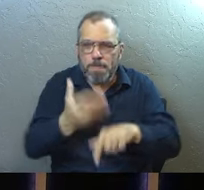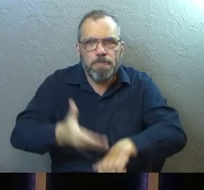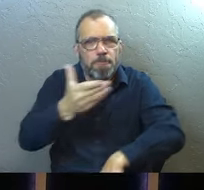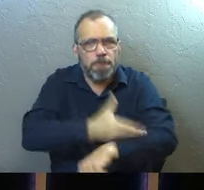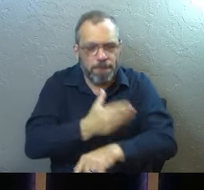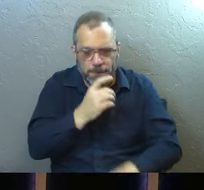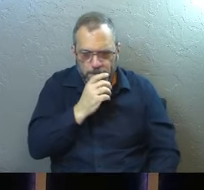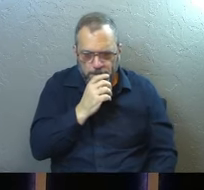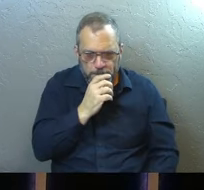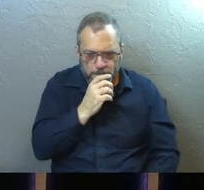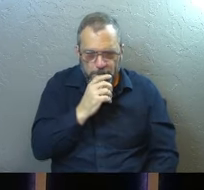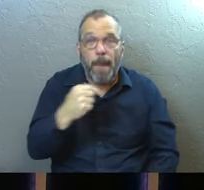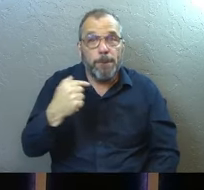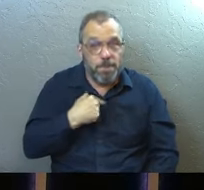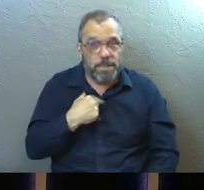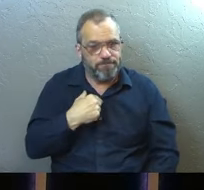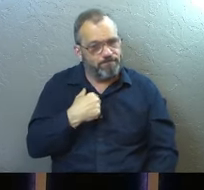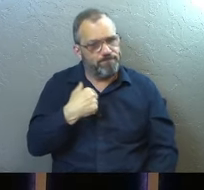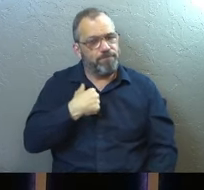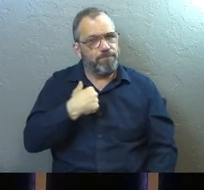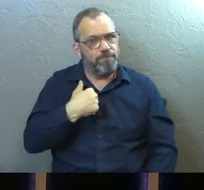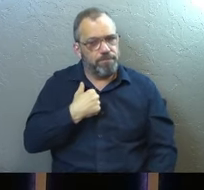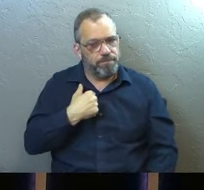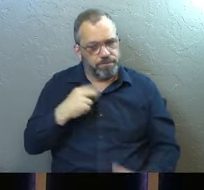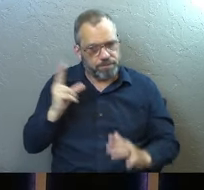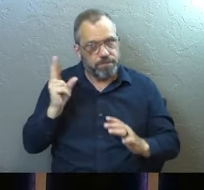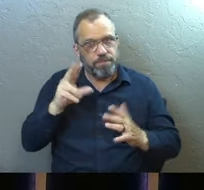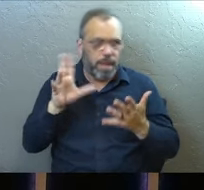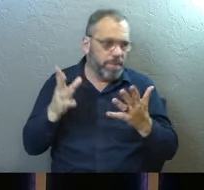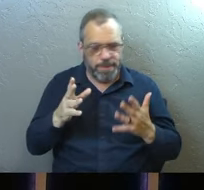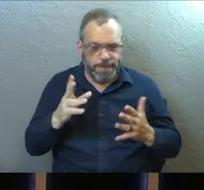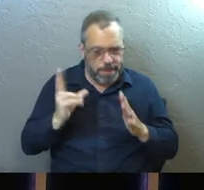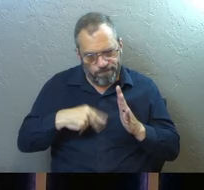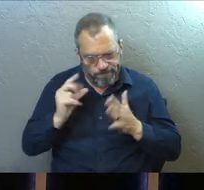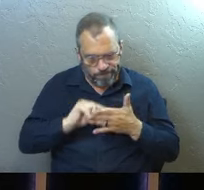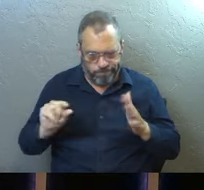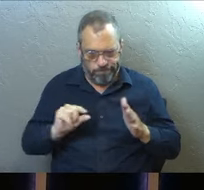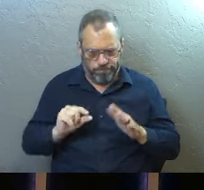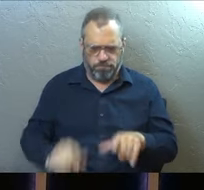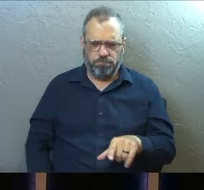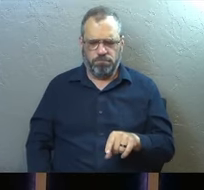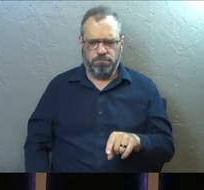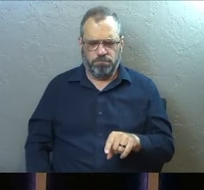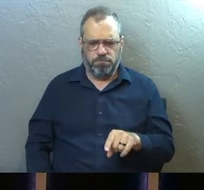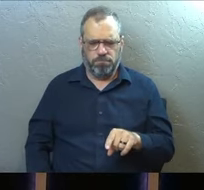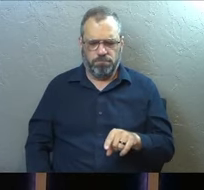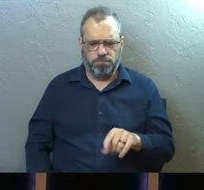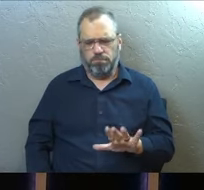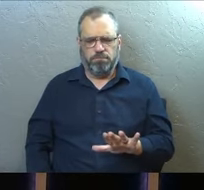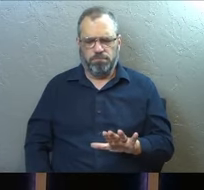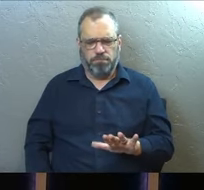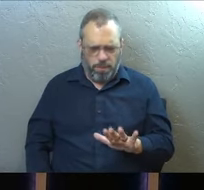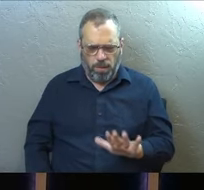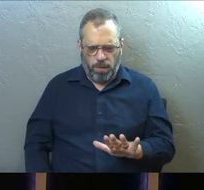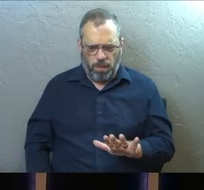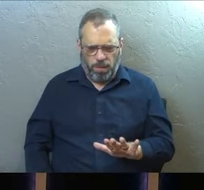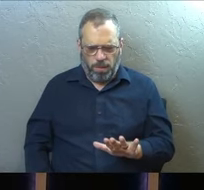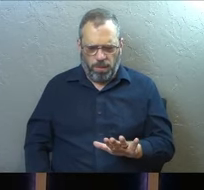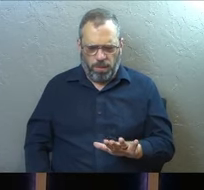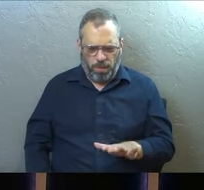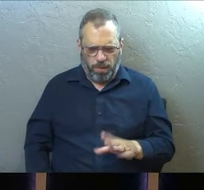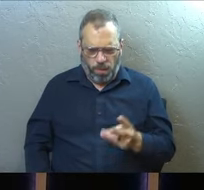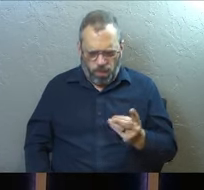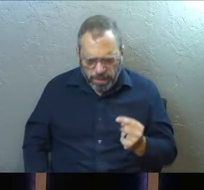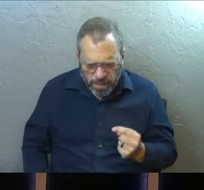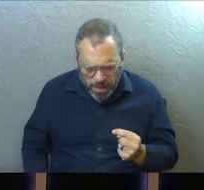better at this. Because I have been the person many times where you like read a, like something and you're like, huh, you know, I don't know what I just